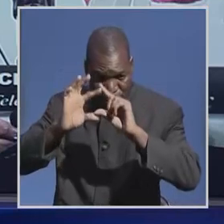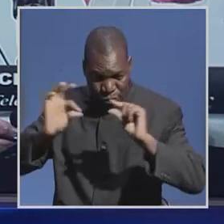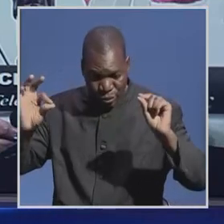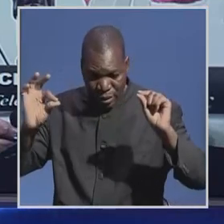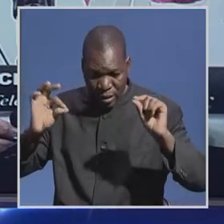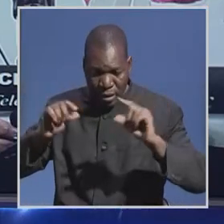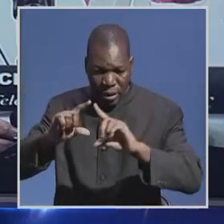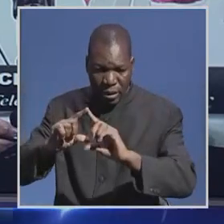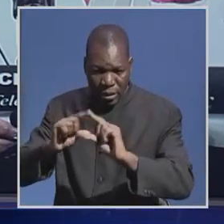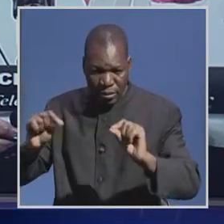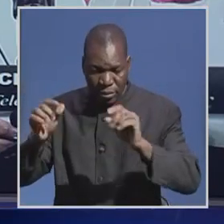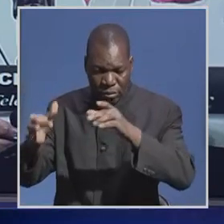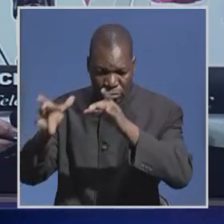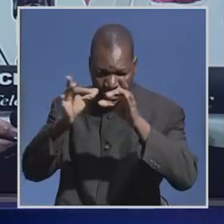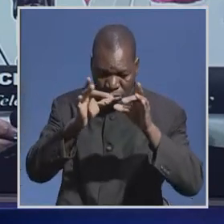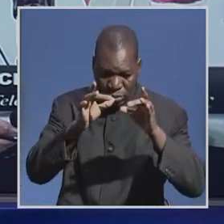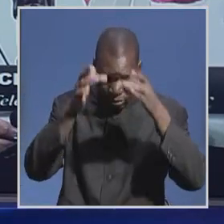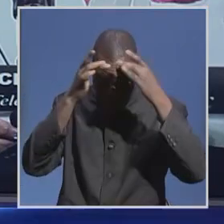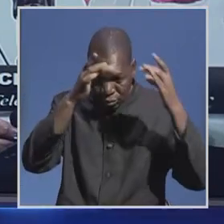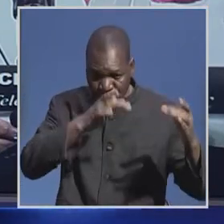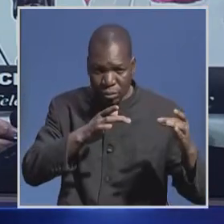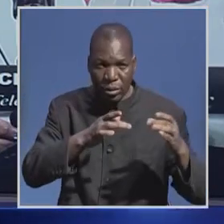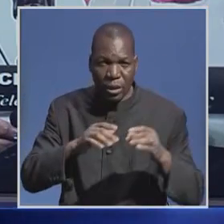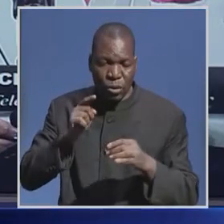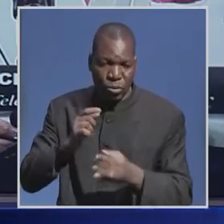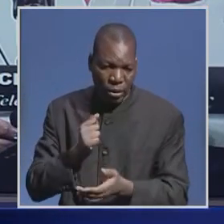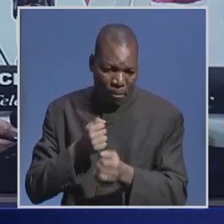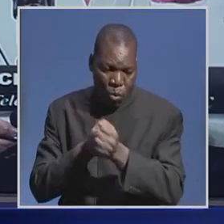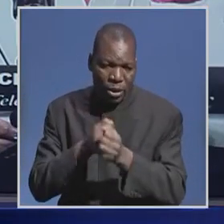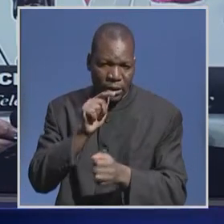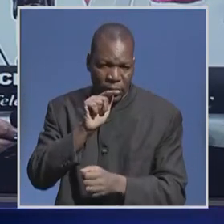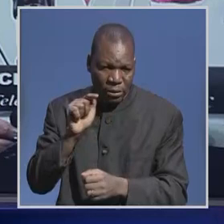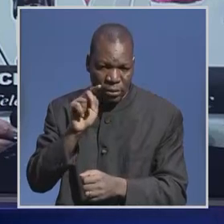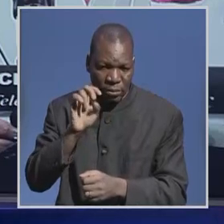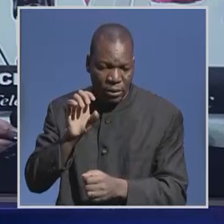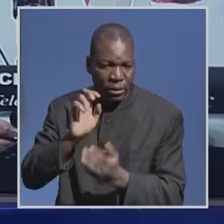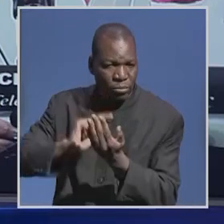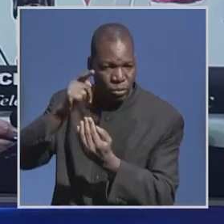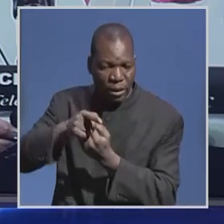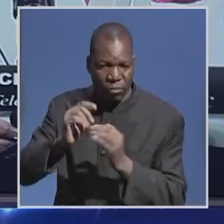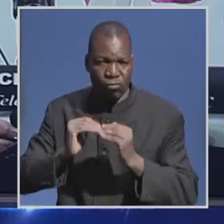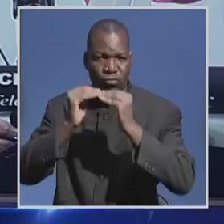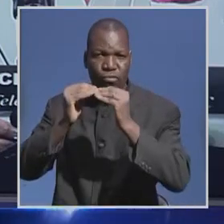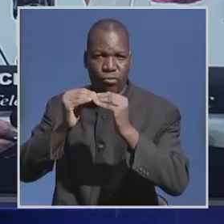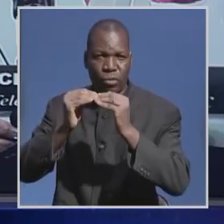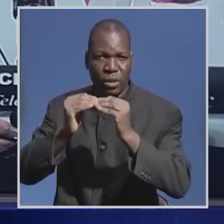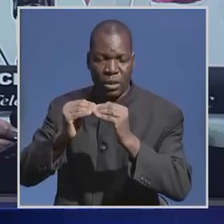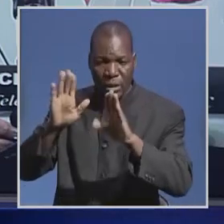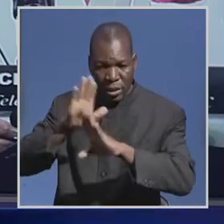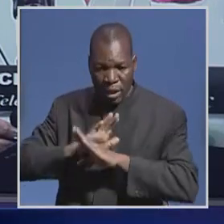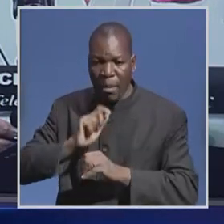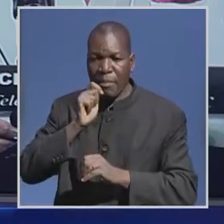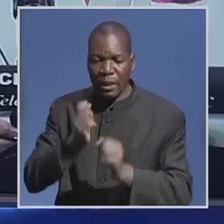KASANDA said that the content received will enhance Znbc TV programming. Ms. KASANDA said Japan has supported Zambia's media